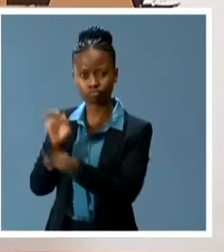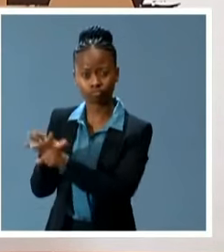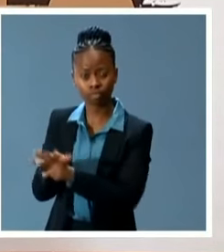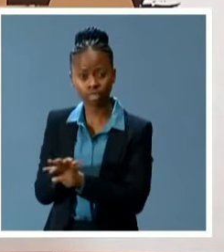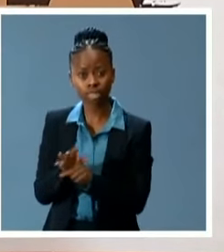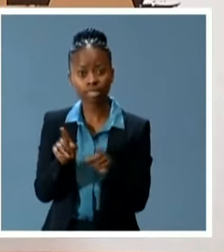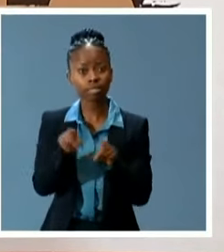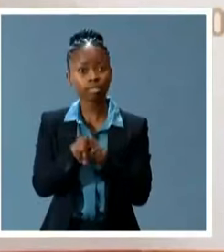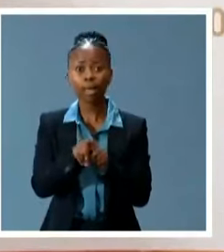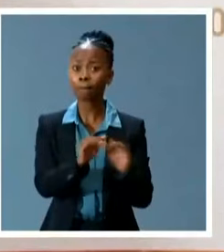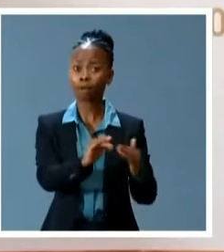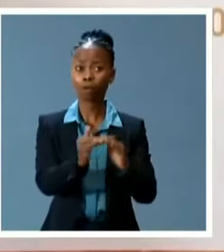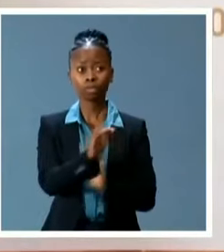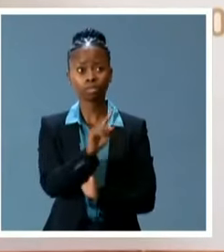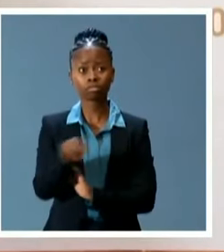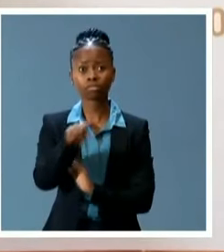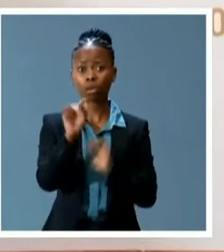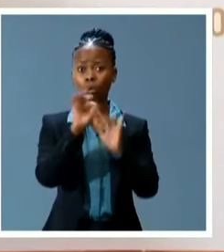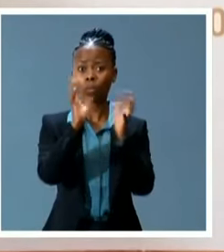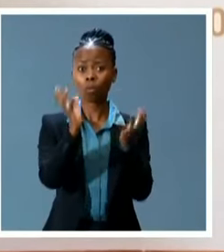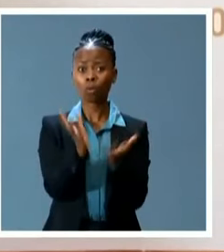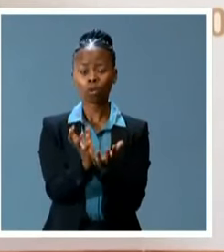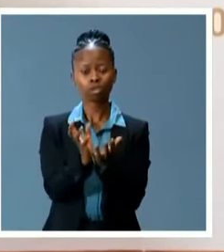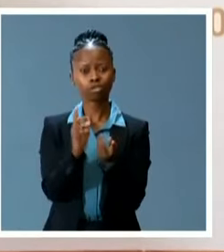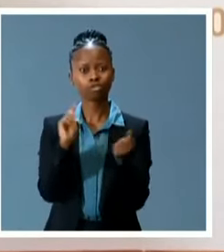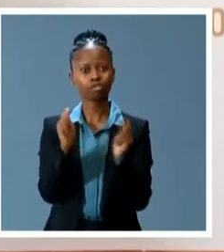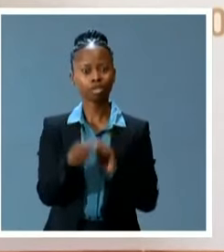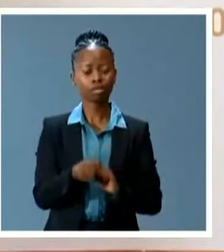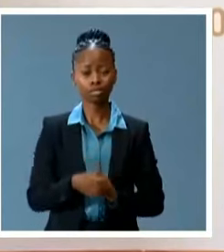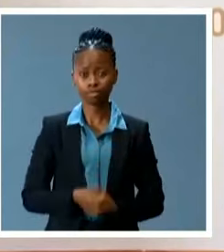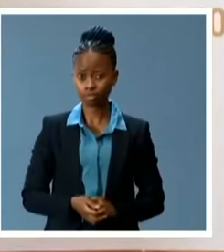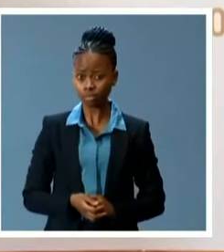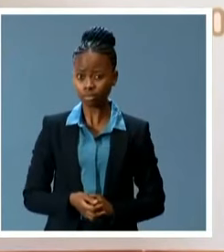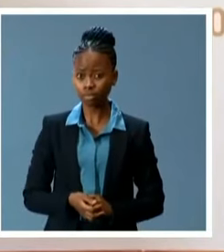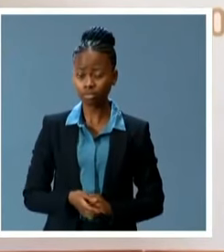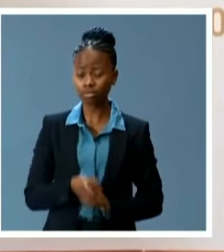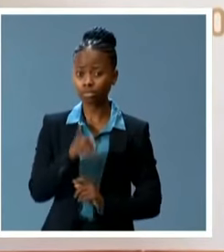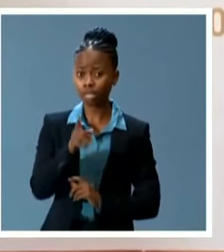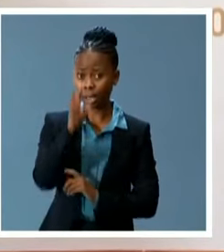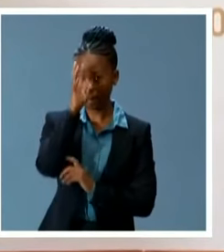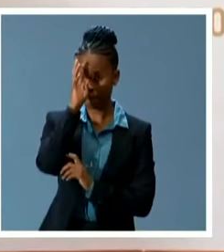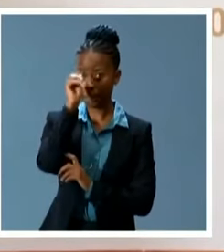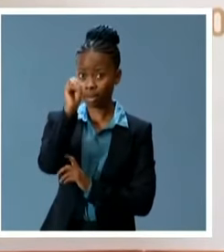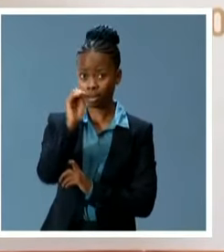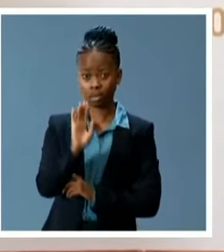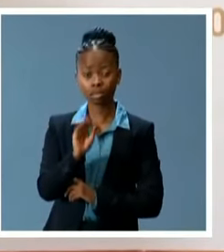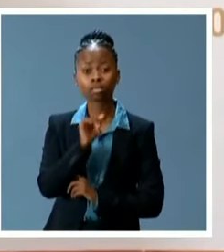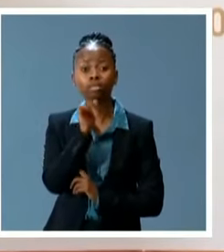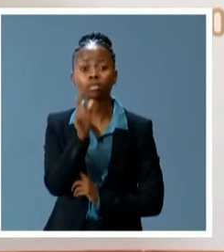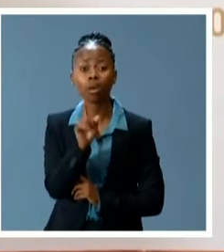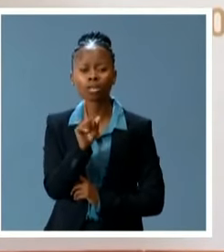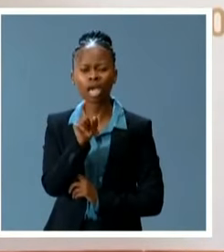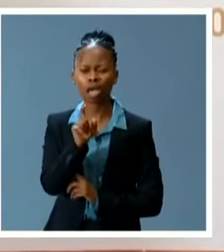societies across the world. Yet, inspired by Mandela's spirit of compassion and care,